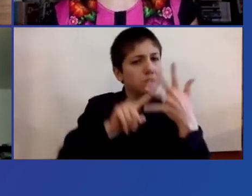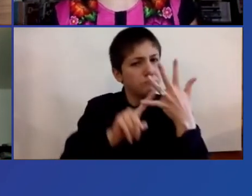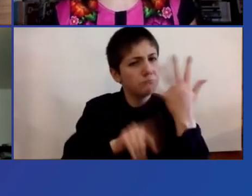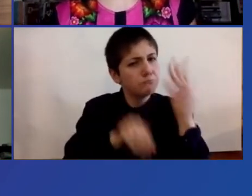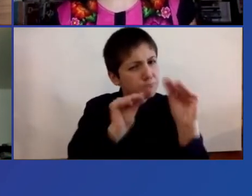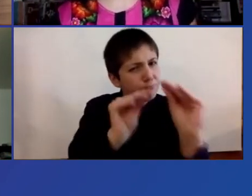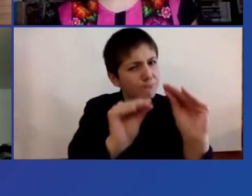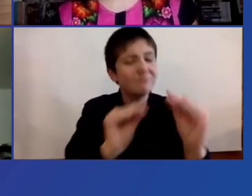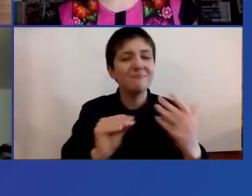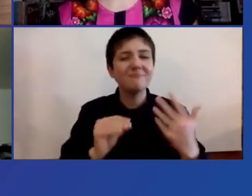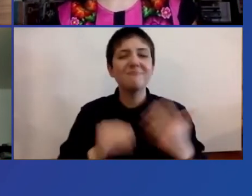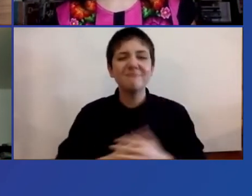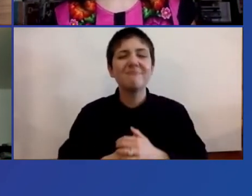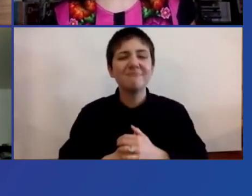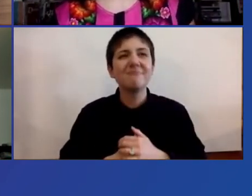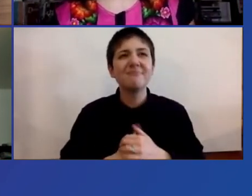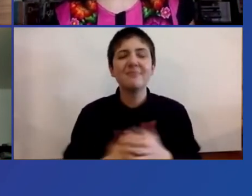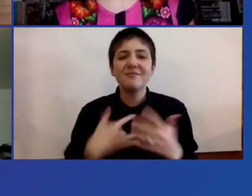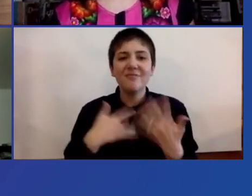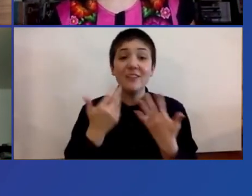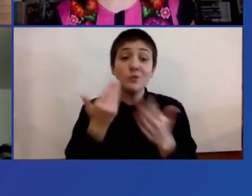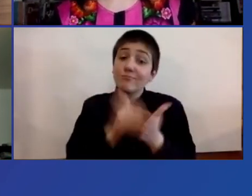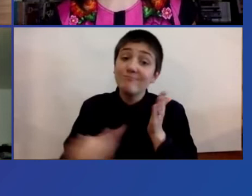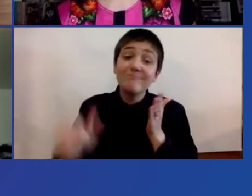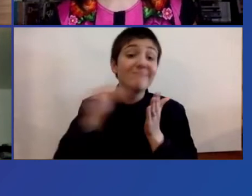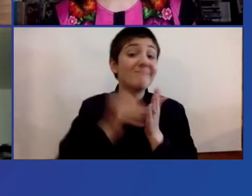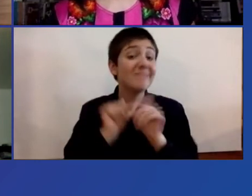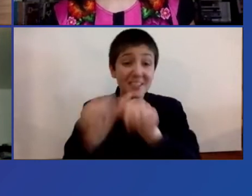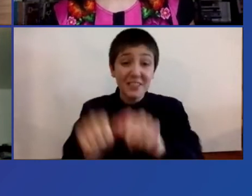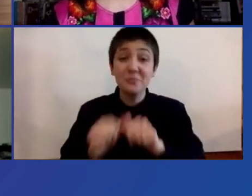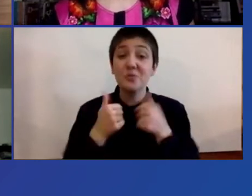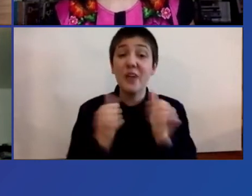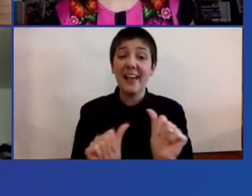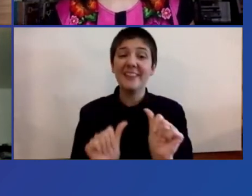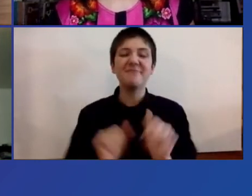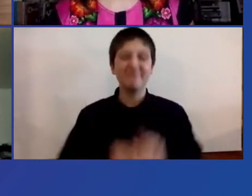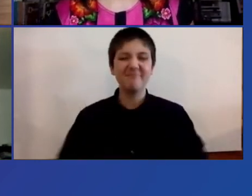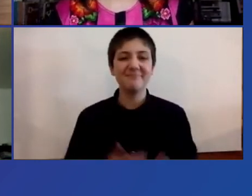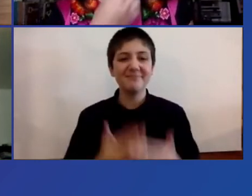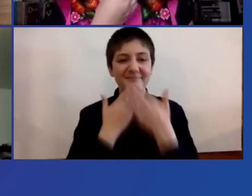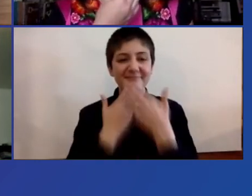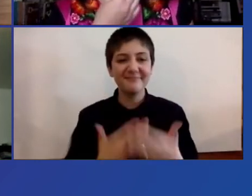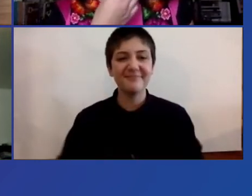I have to keep trying. Thank you.